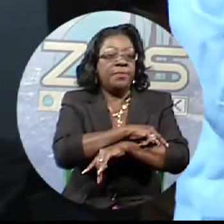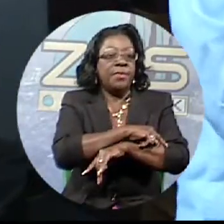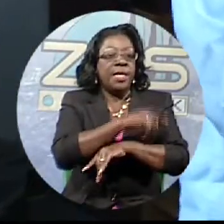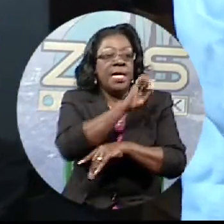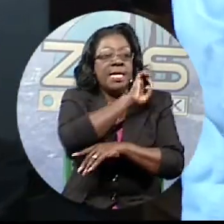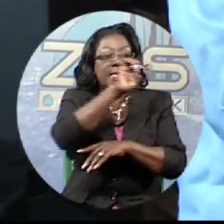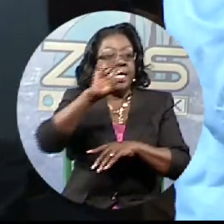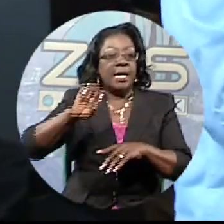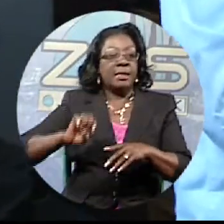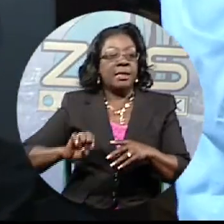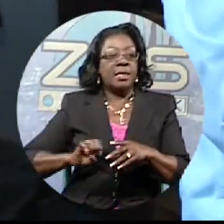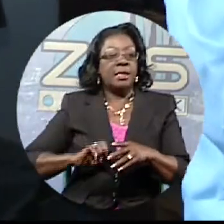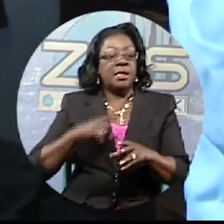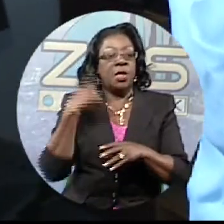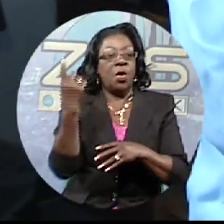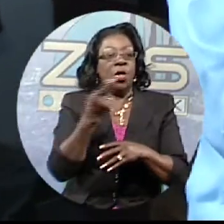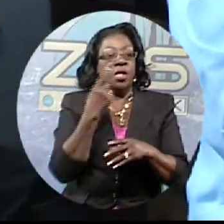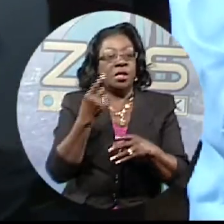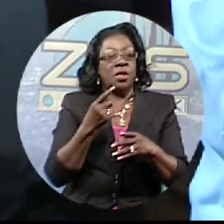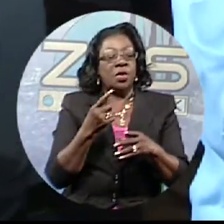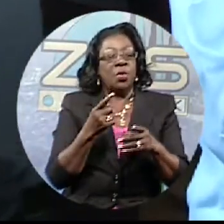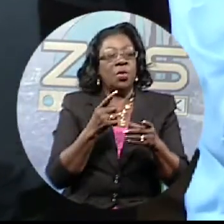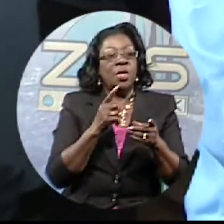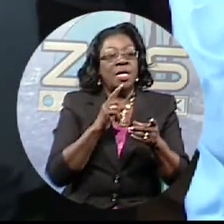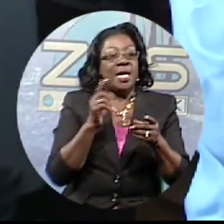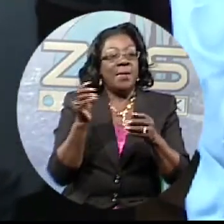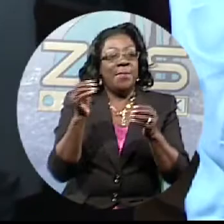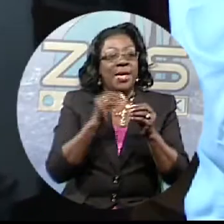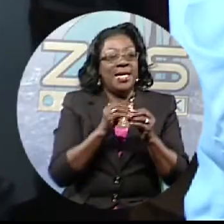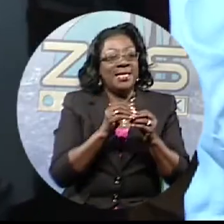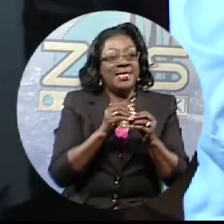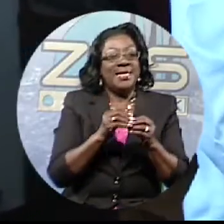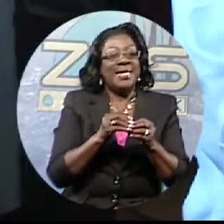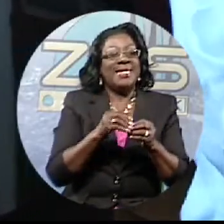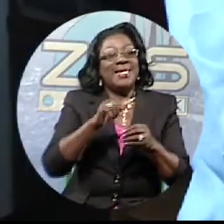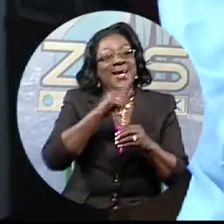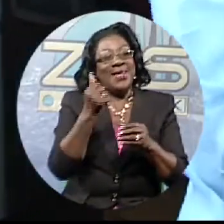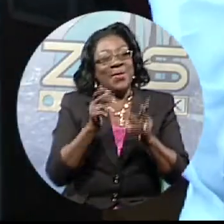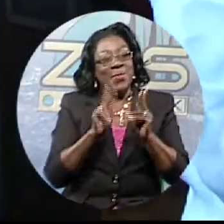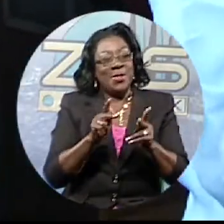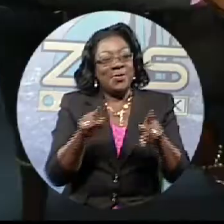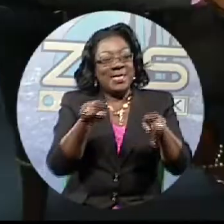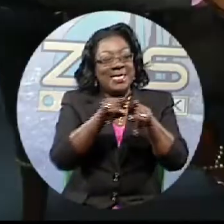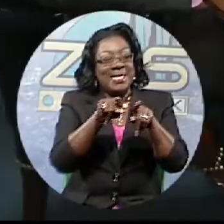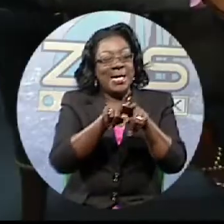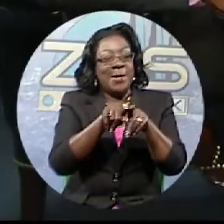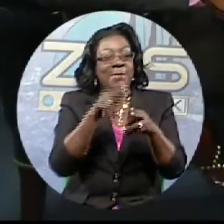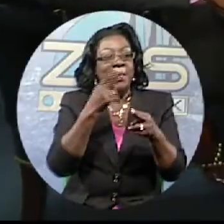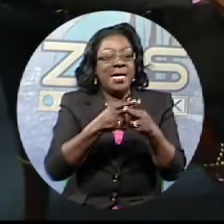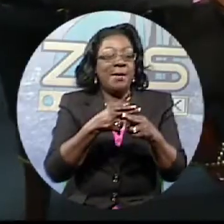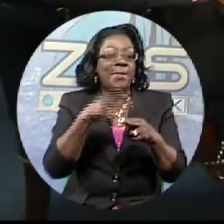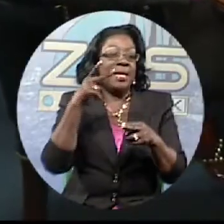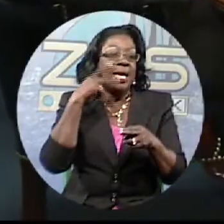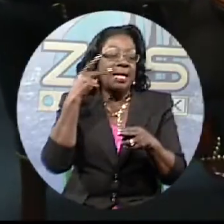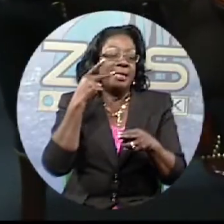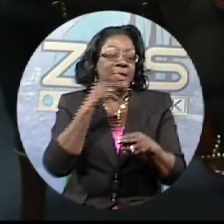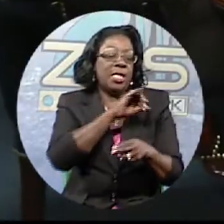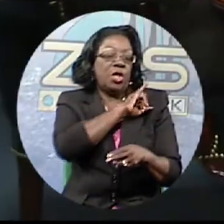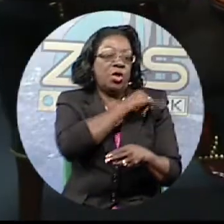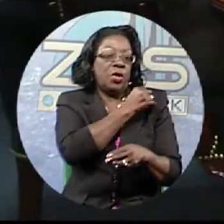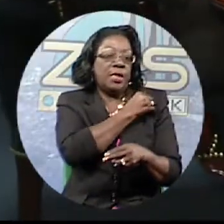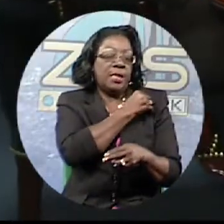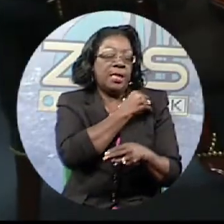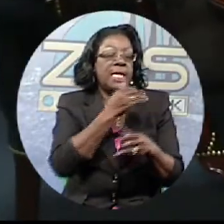Excellency also had an opportunity to meet his namesake sportscaster, Kelsey Johnson. But Johnson said he was just grateful for